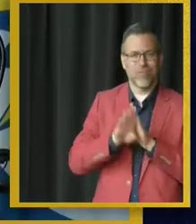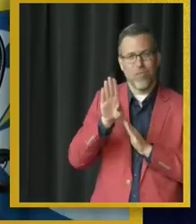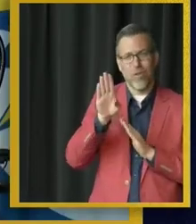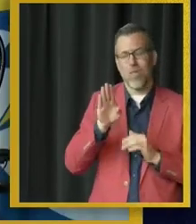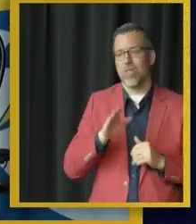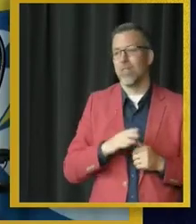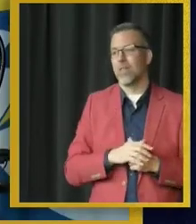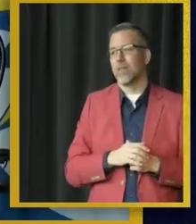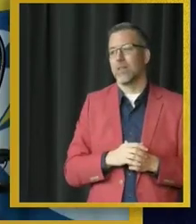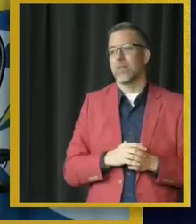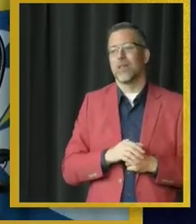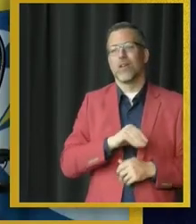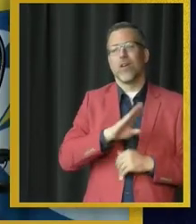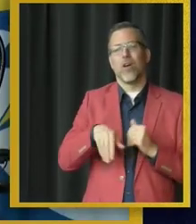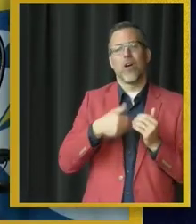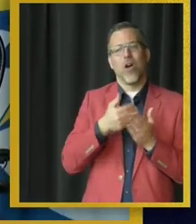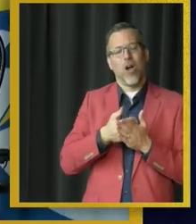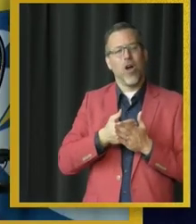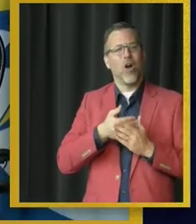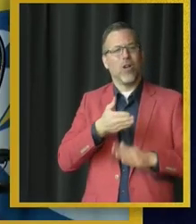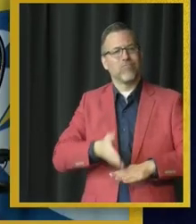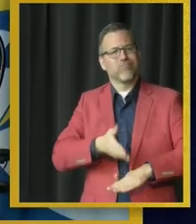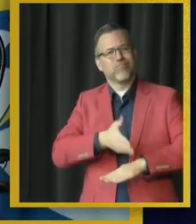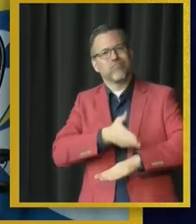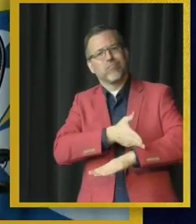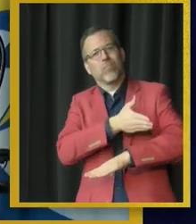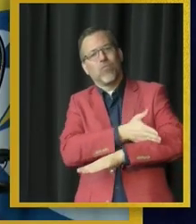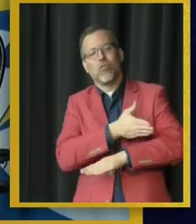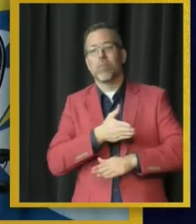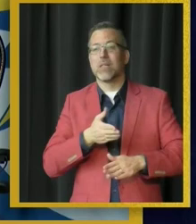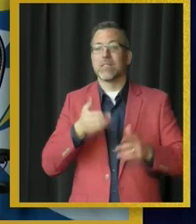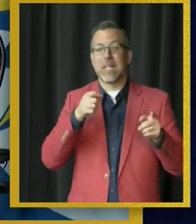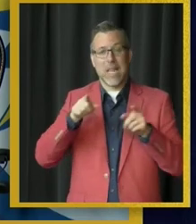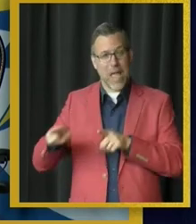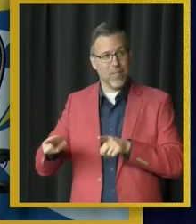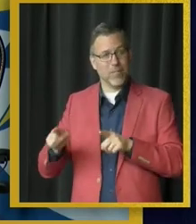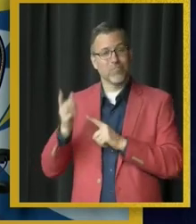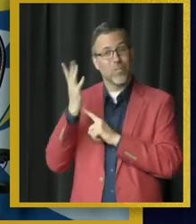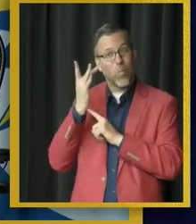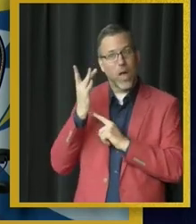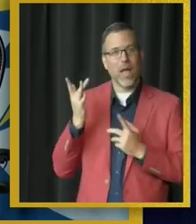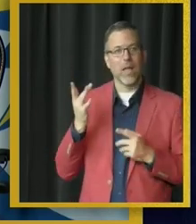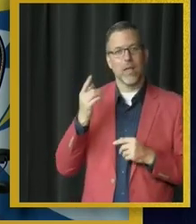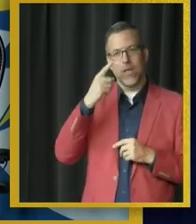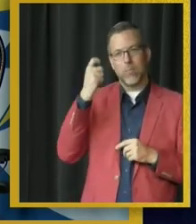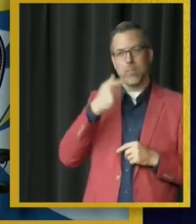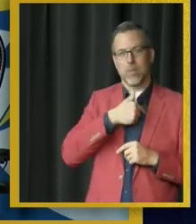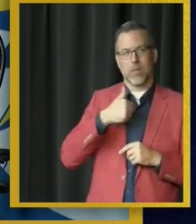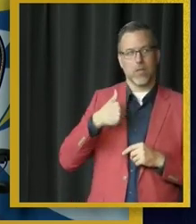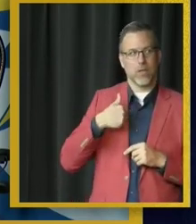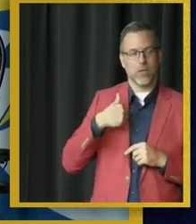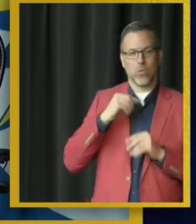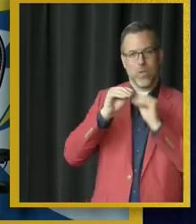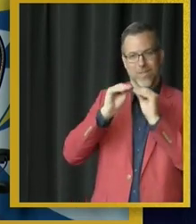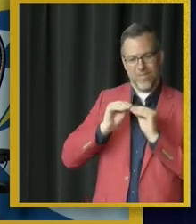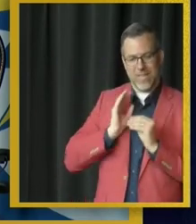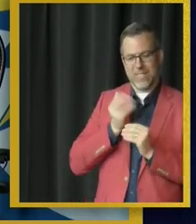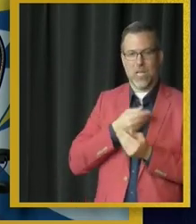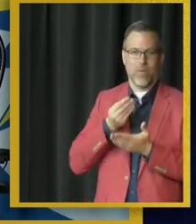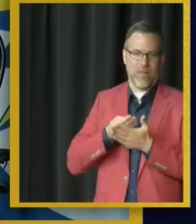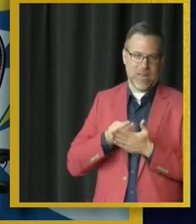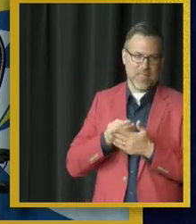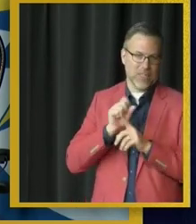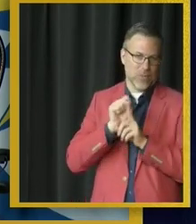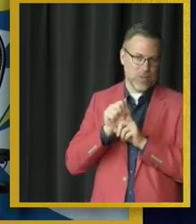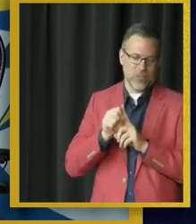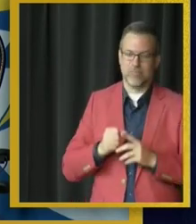And all the progress we are making as a city is possible because we fixed finances.